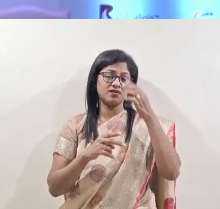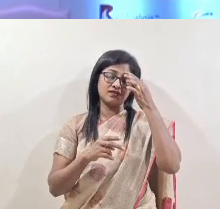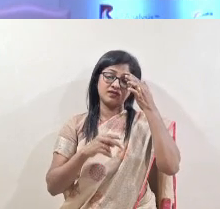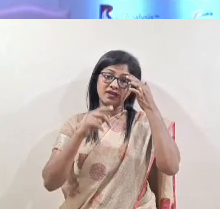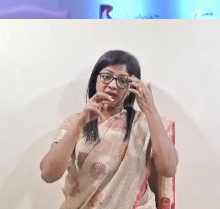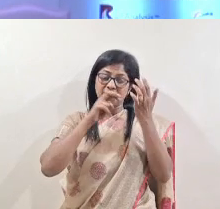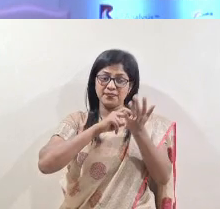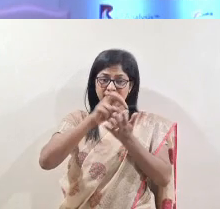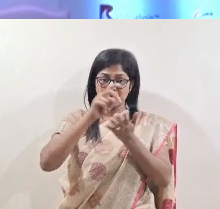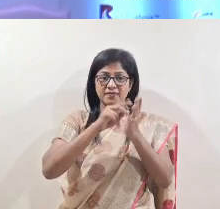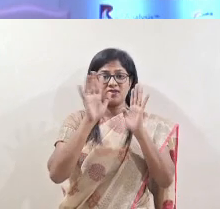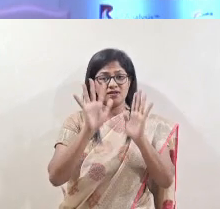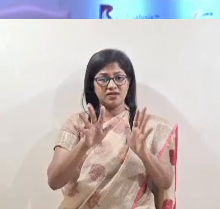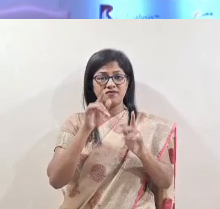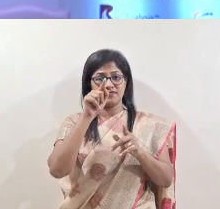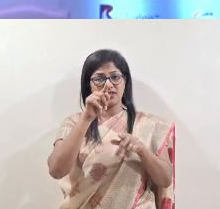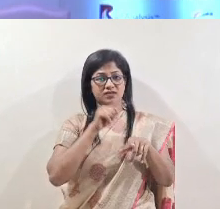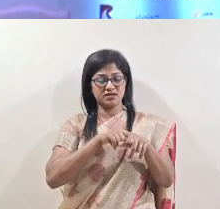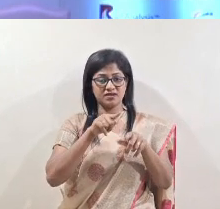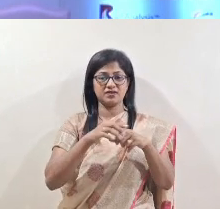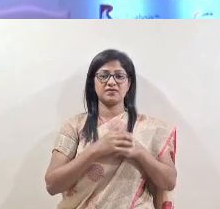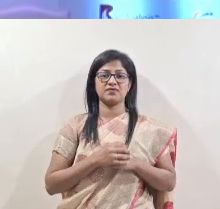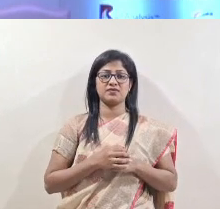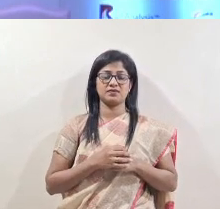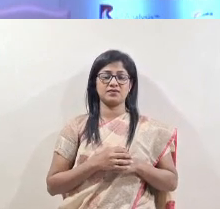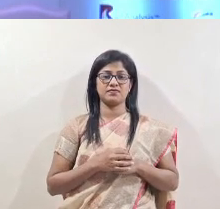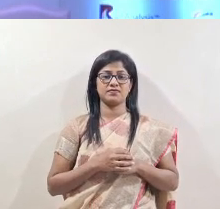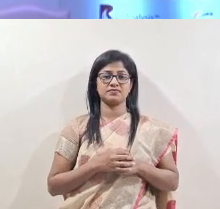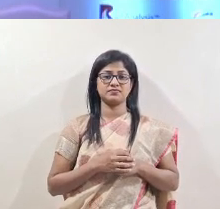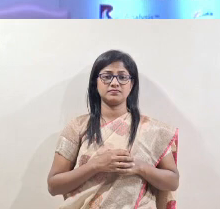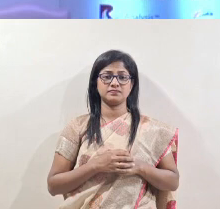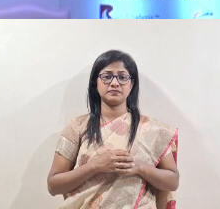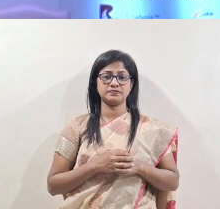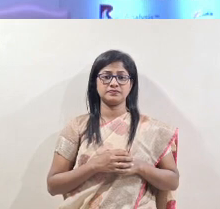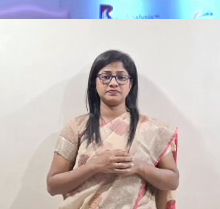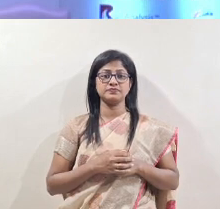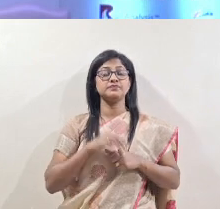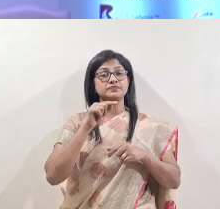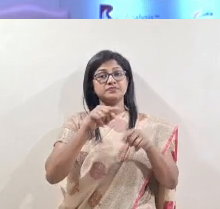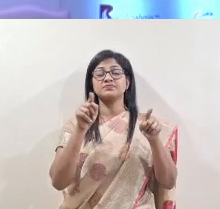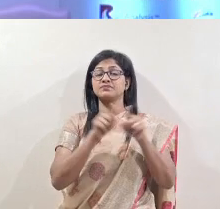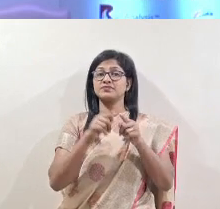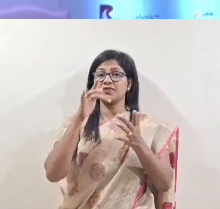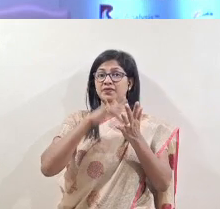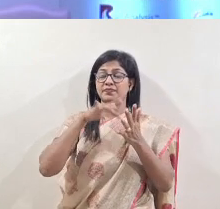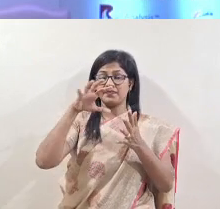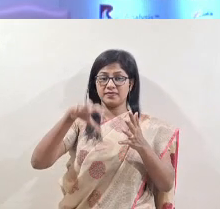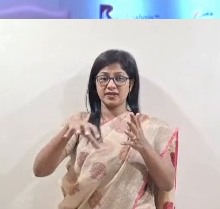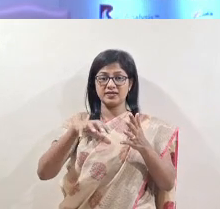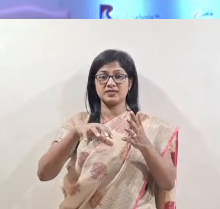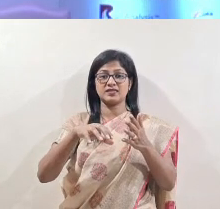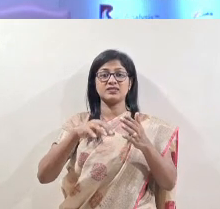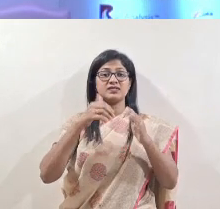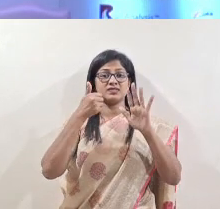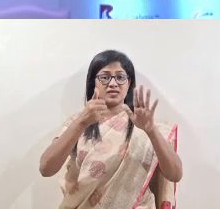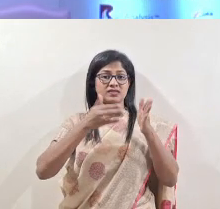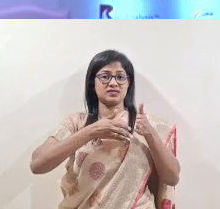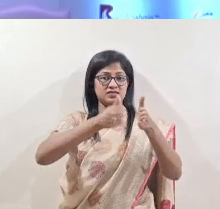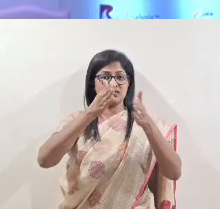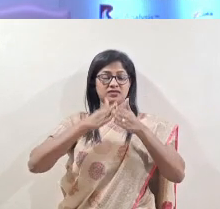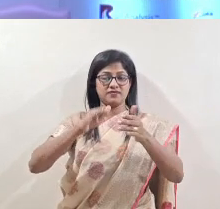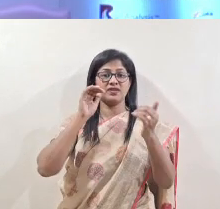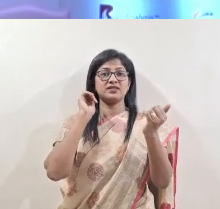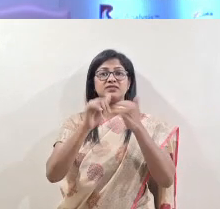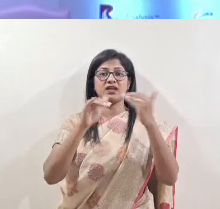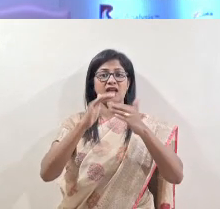are getting. So this location is basically a 6-lane divided national highway, but